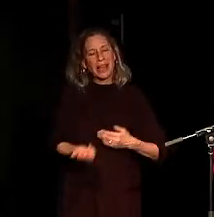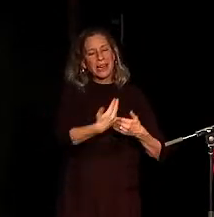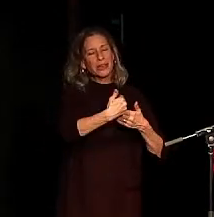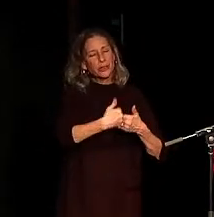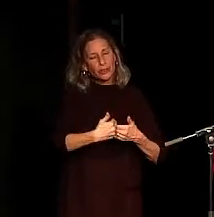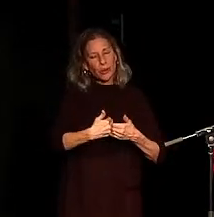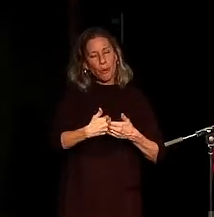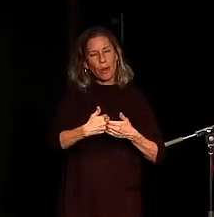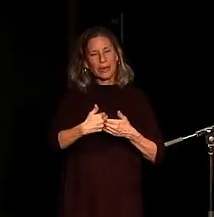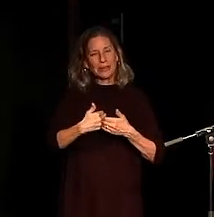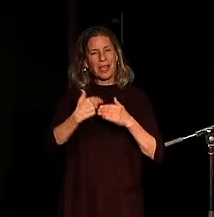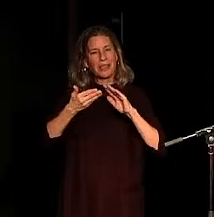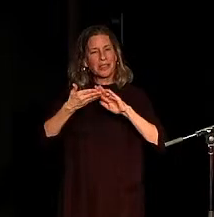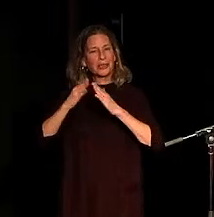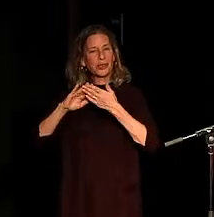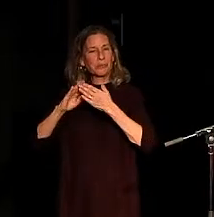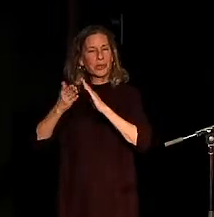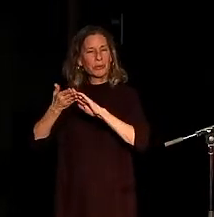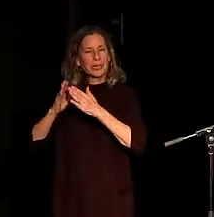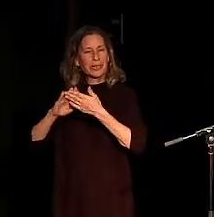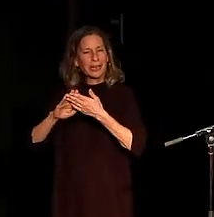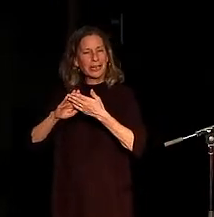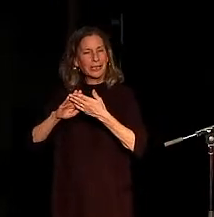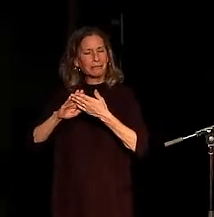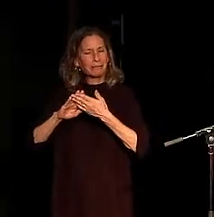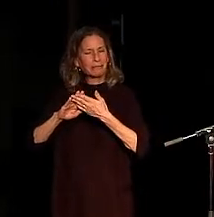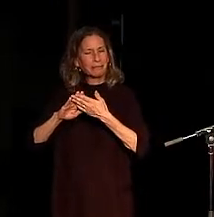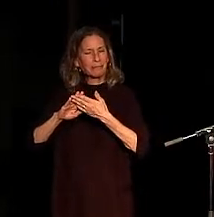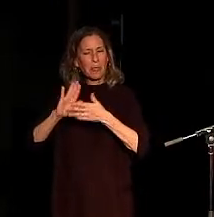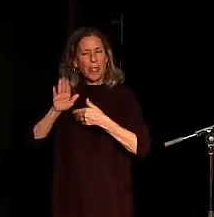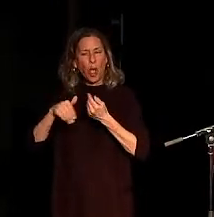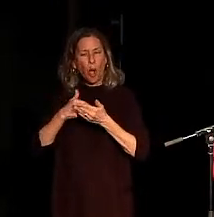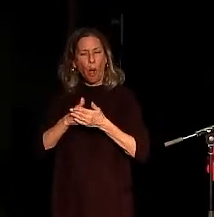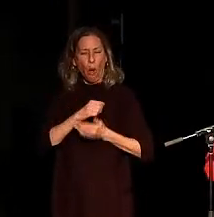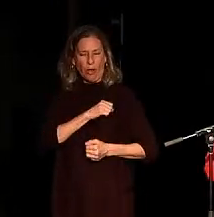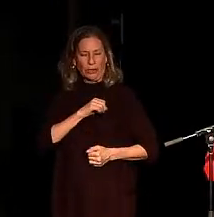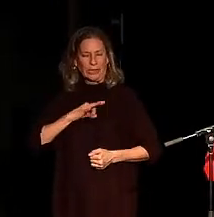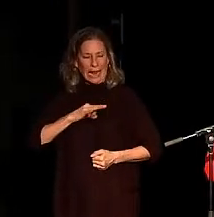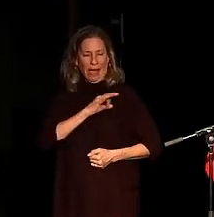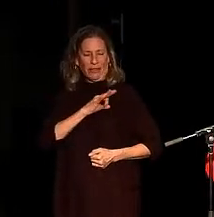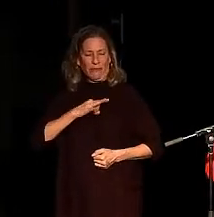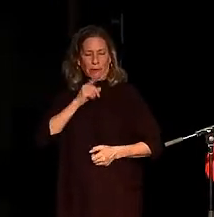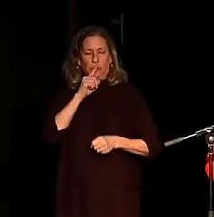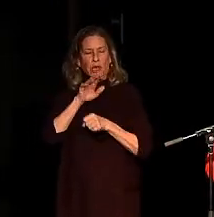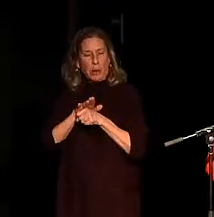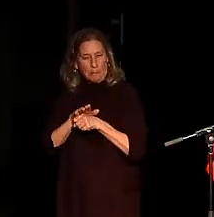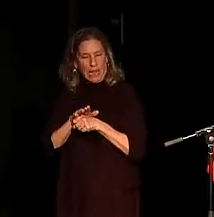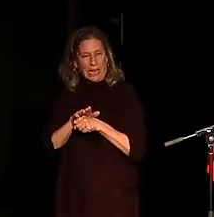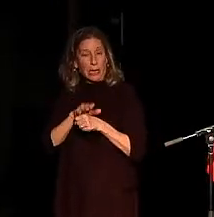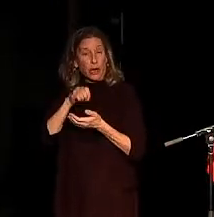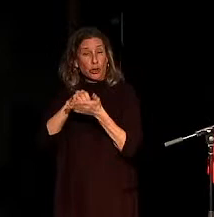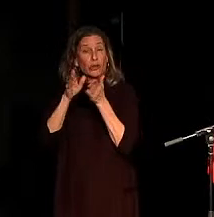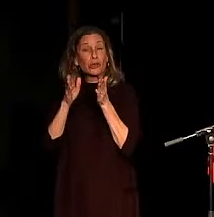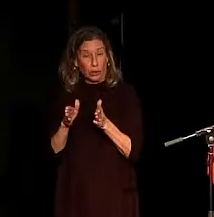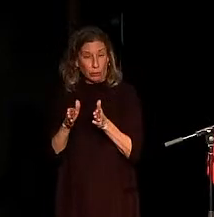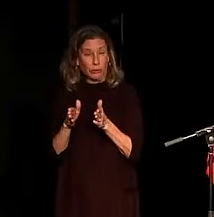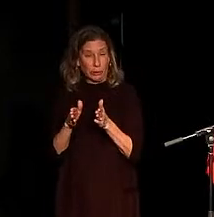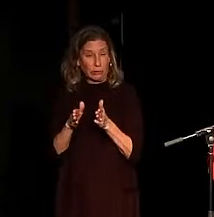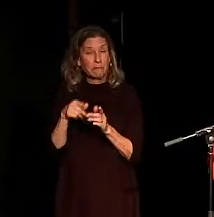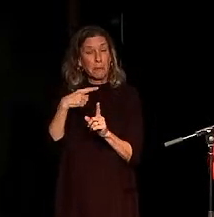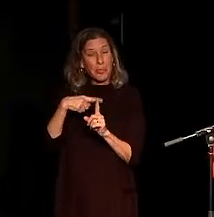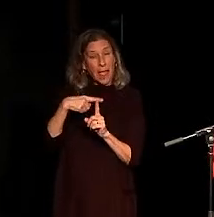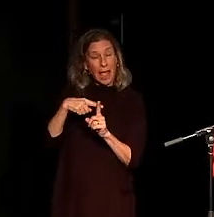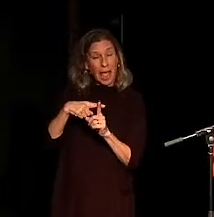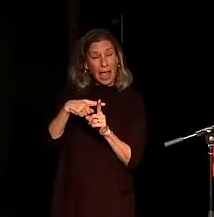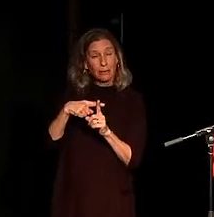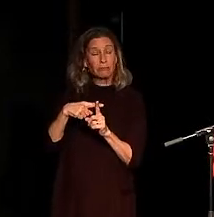this community. Everyone is just so committed to our students, and